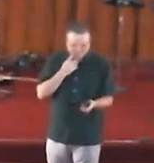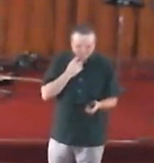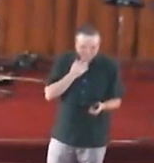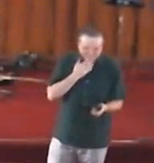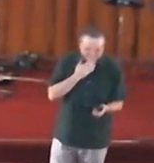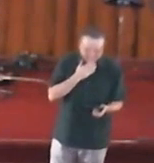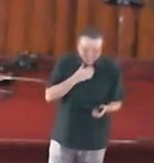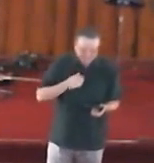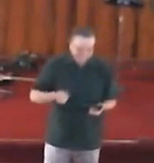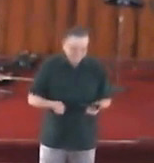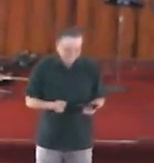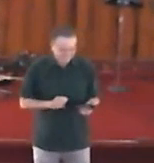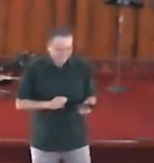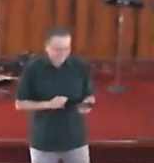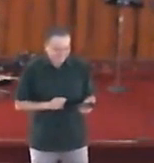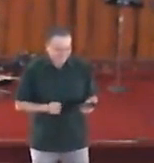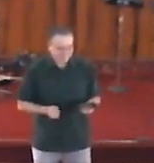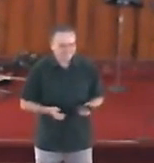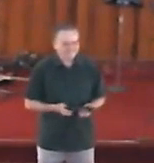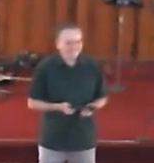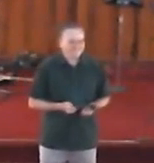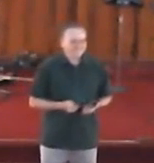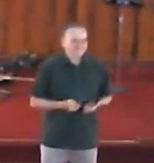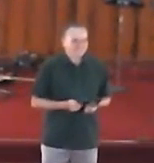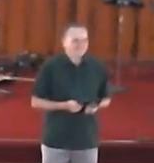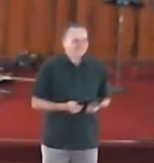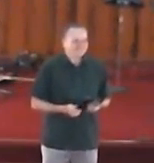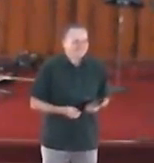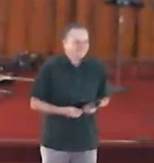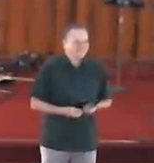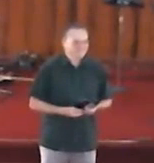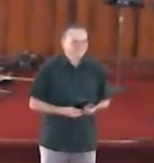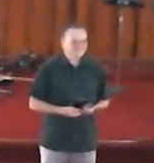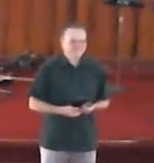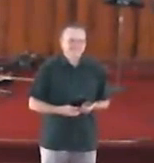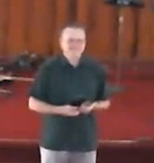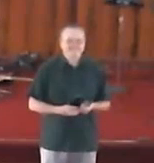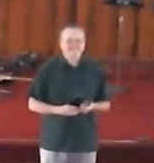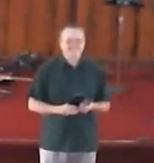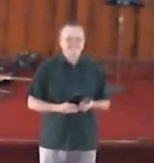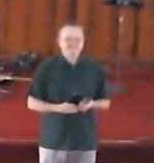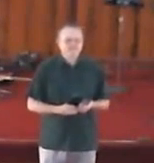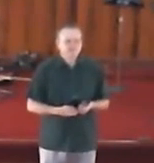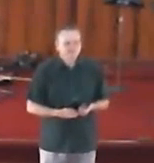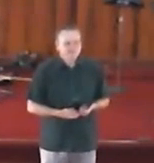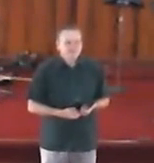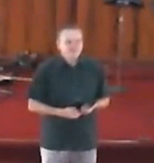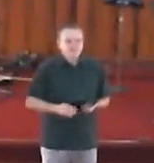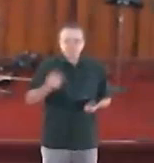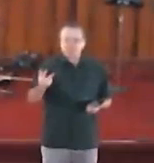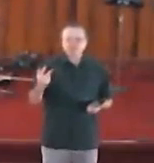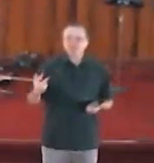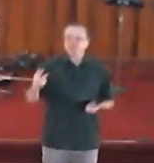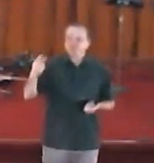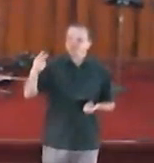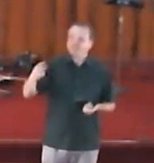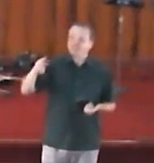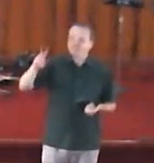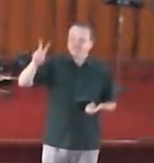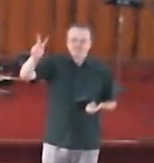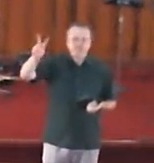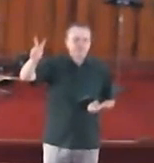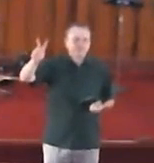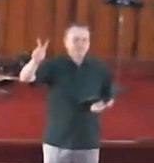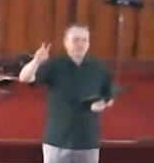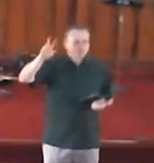Herbert walked over to a high school that was nearby and asked the professor to lend him a couple students so they could push the car and get it started. Y pasó